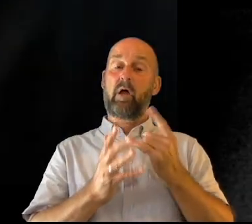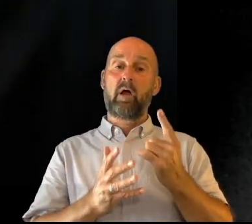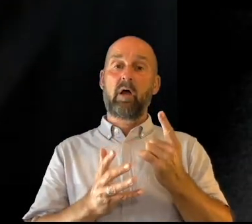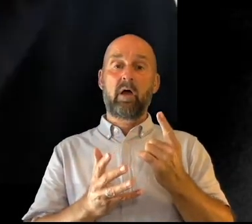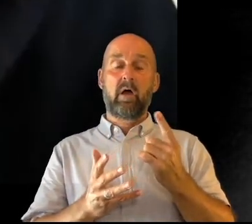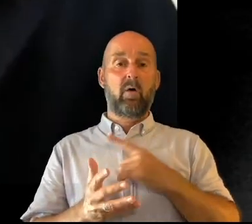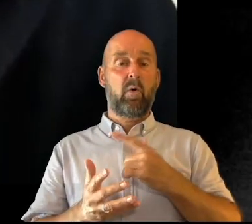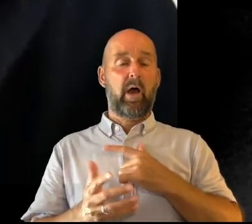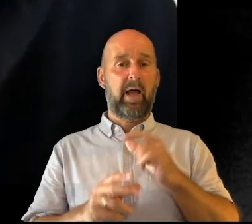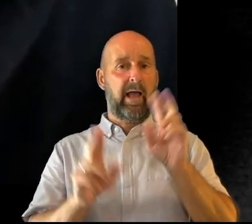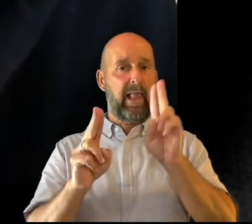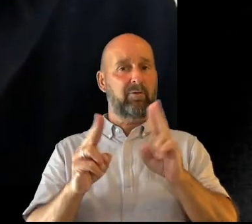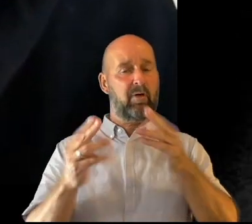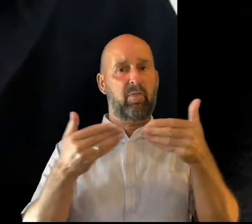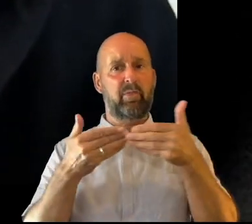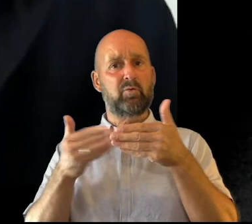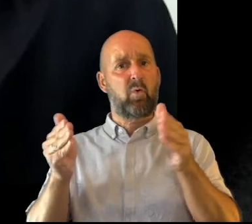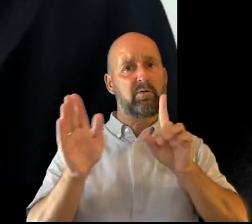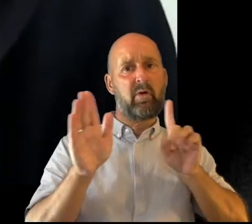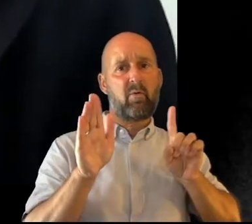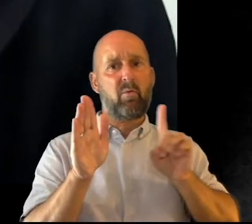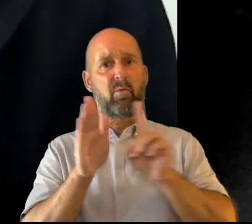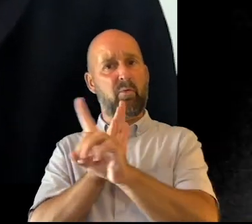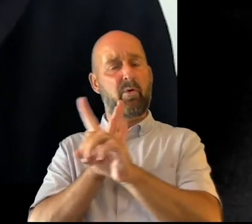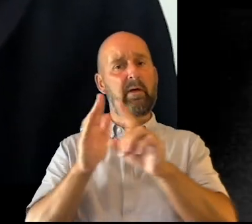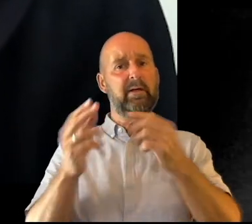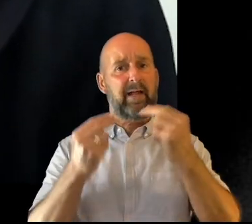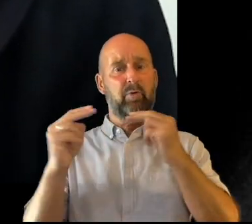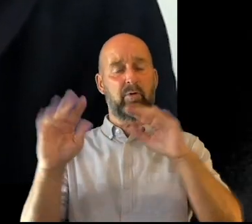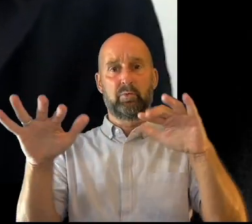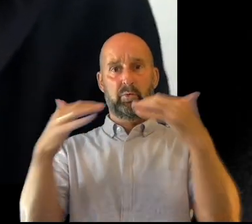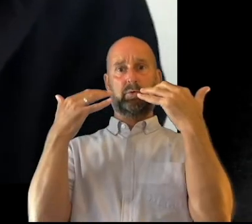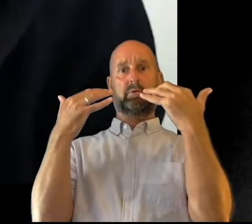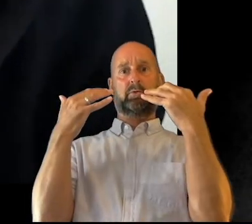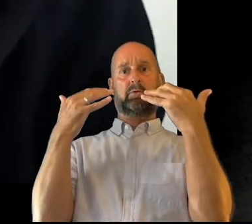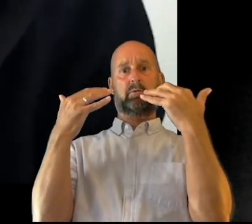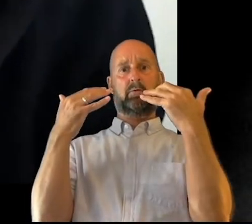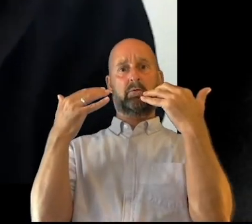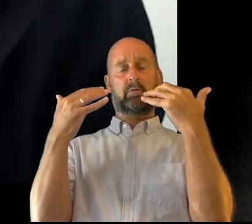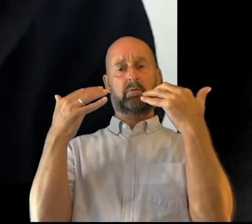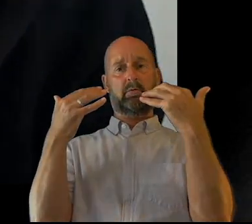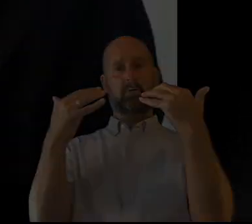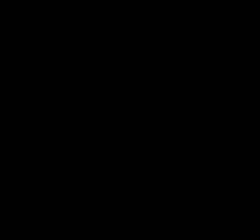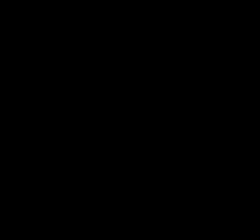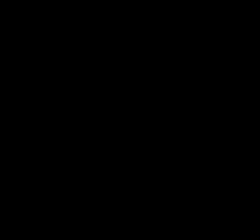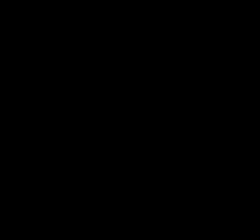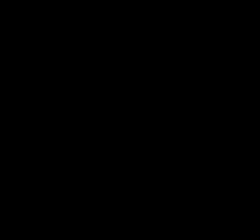but this is so much more than me and you, baby. I'm sorry.